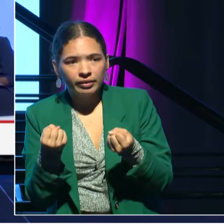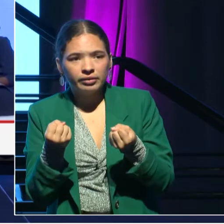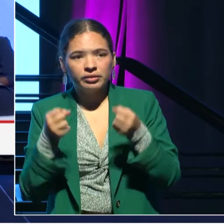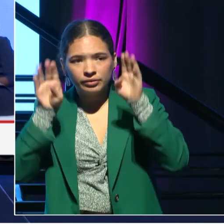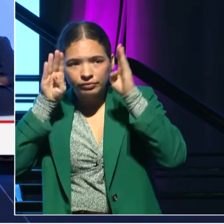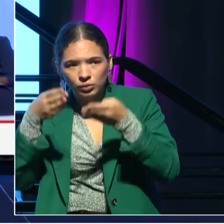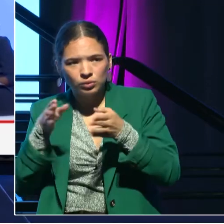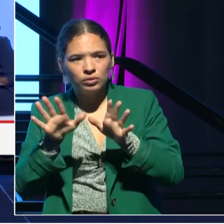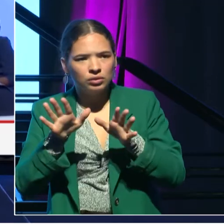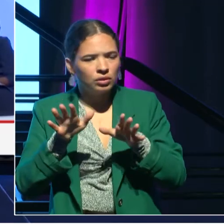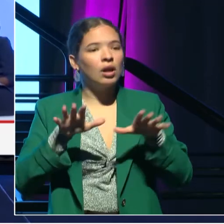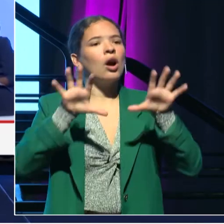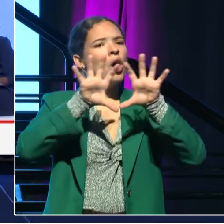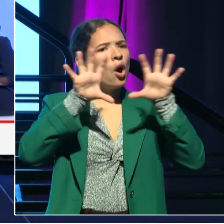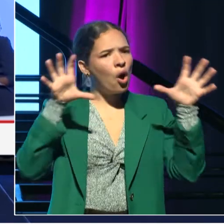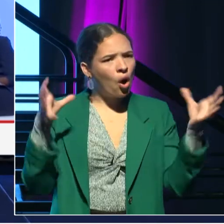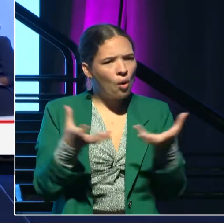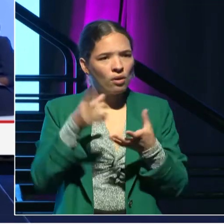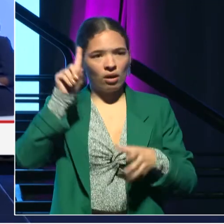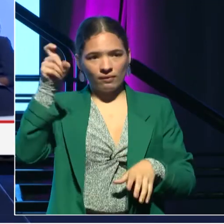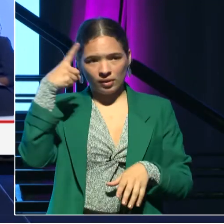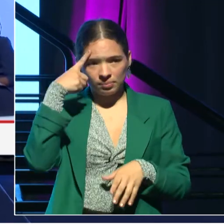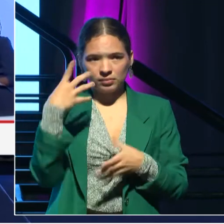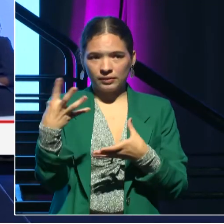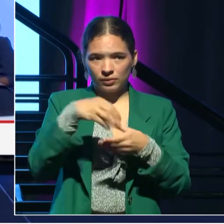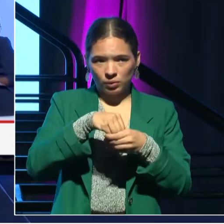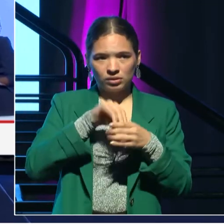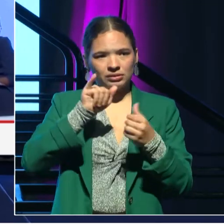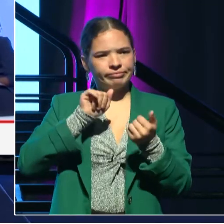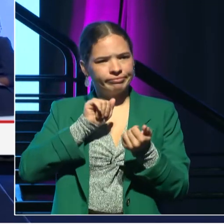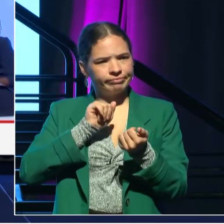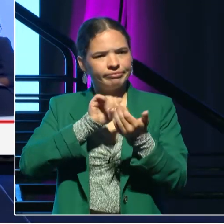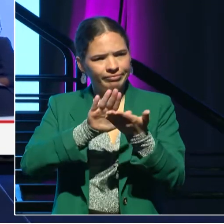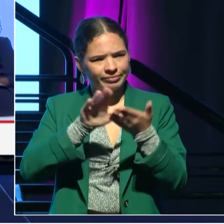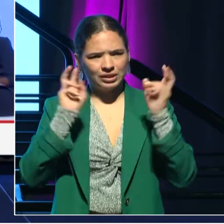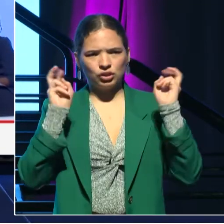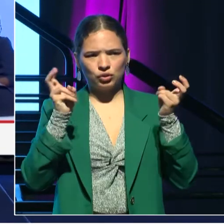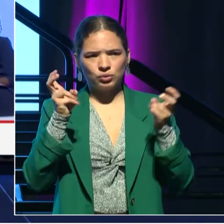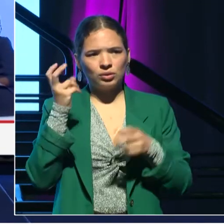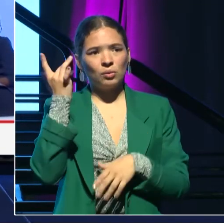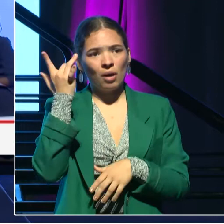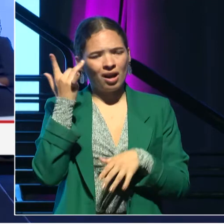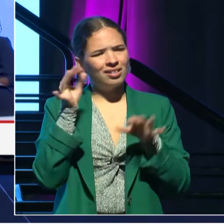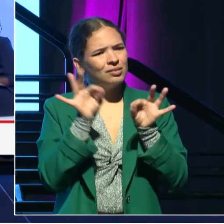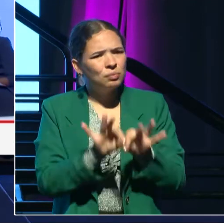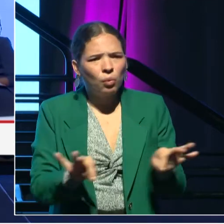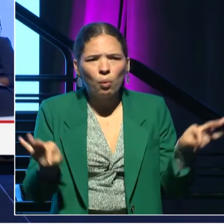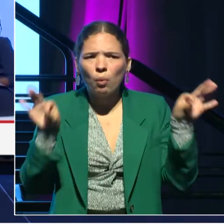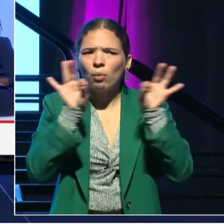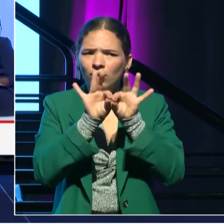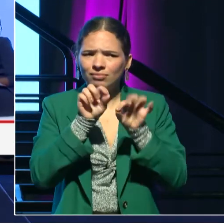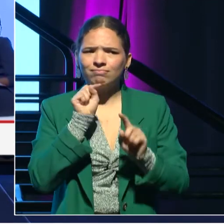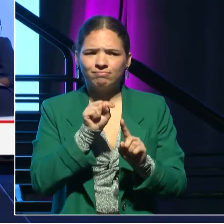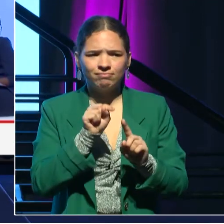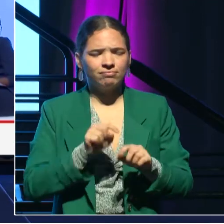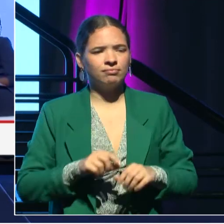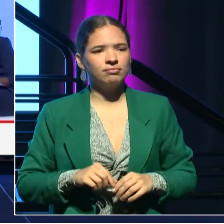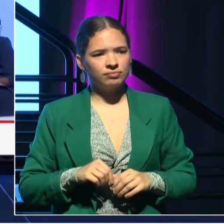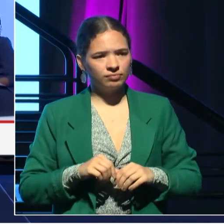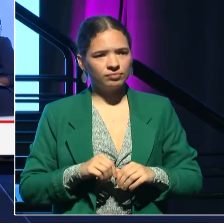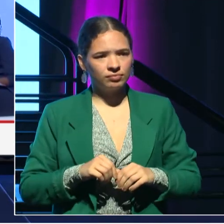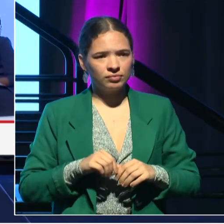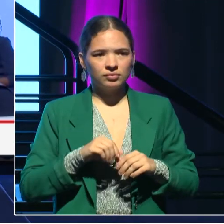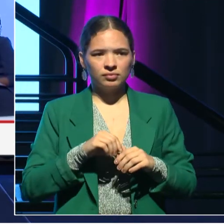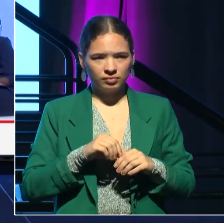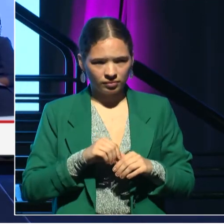whole government approach to dealing with this issue. Tell us why that's important. That is so vital because, and